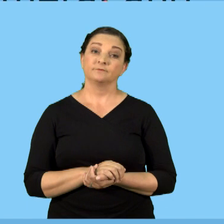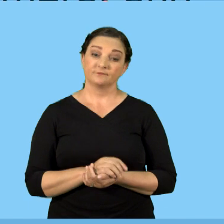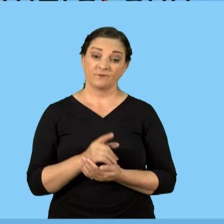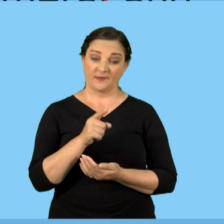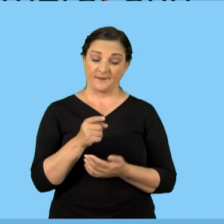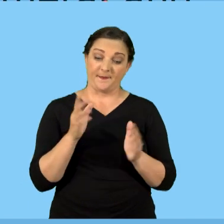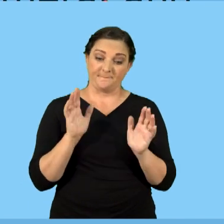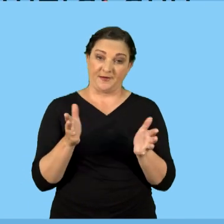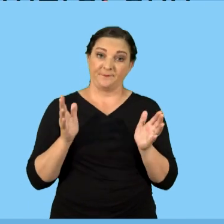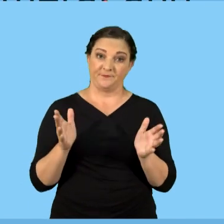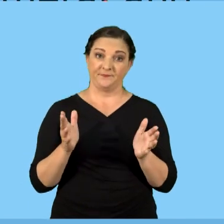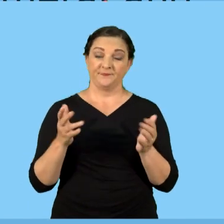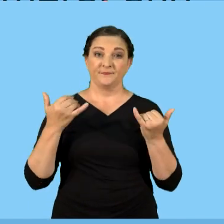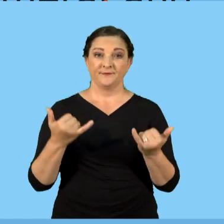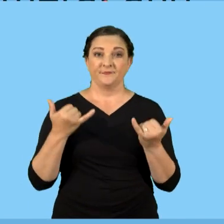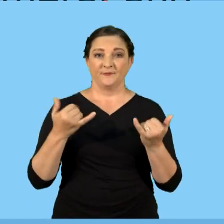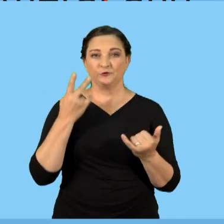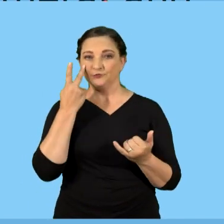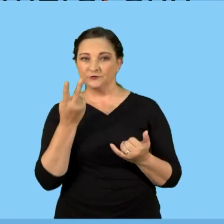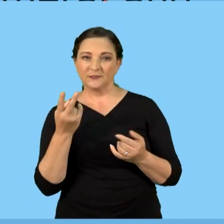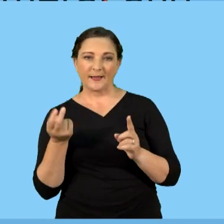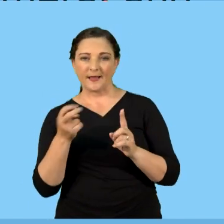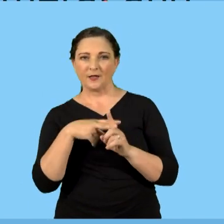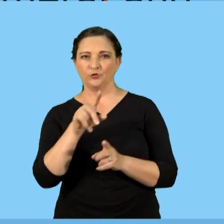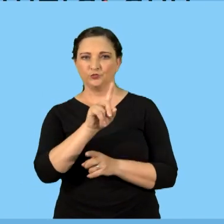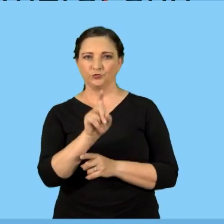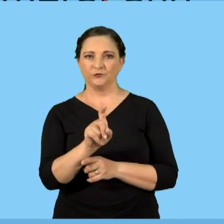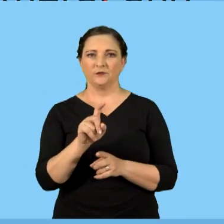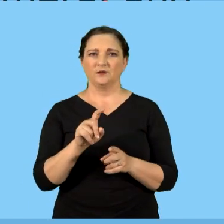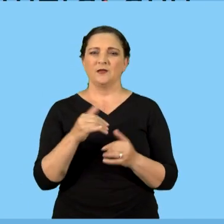Right. So that's what we have, and we're going to move on to our